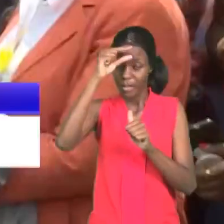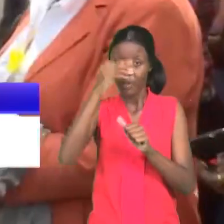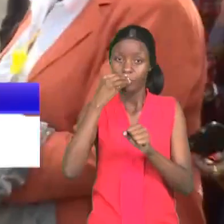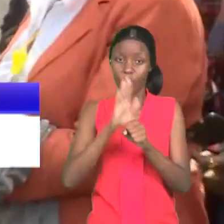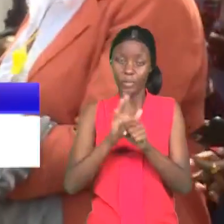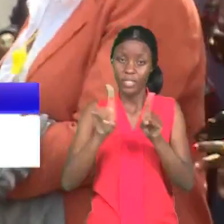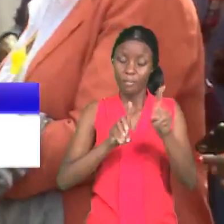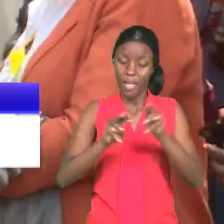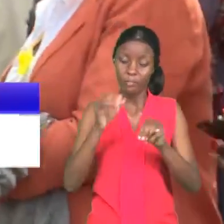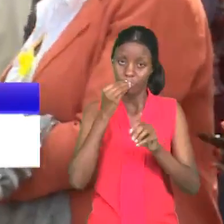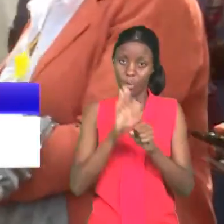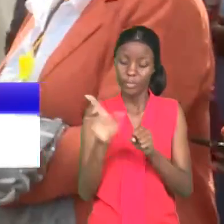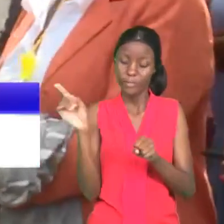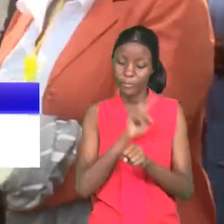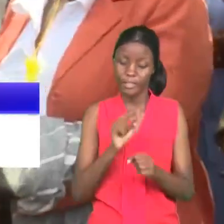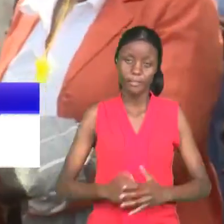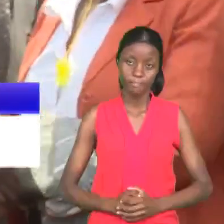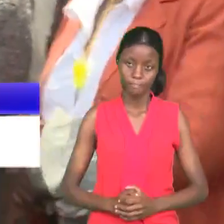management.